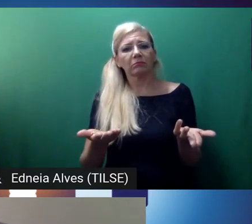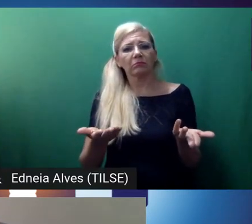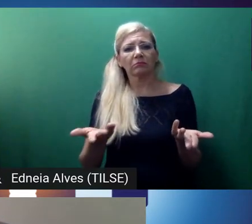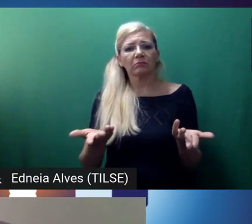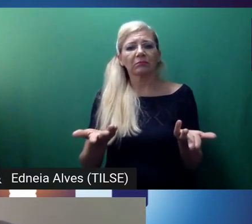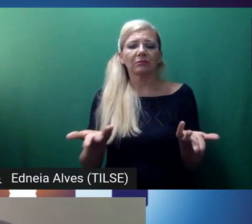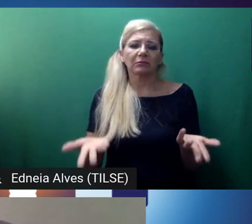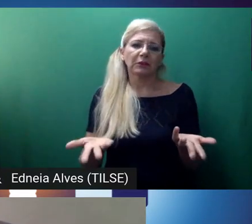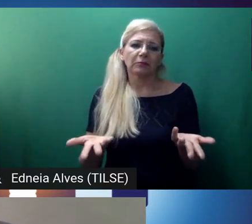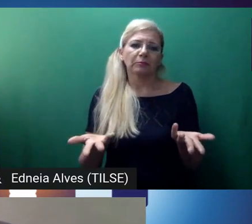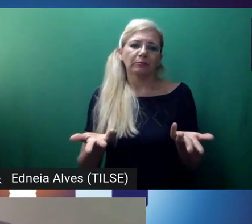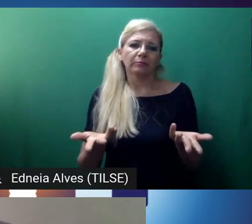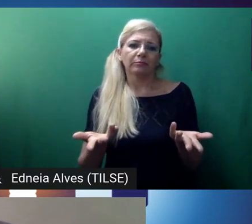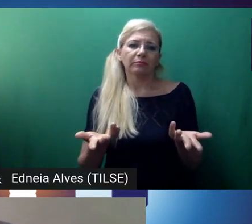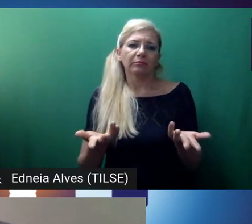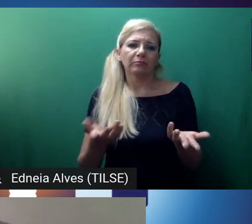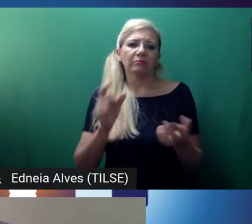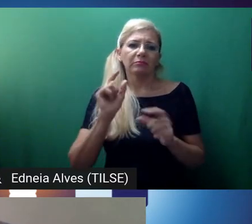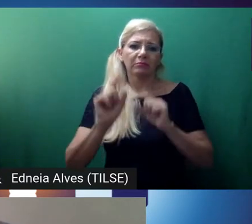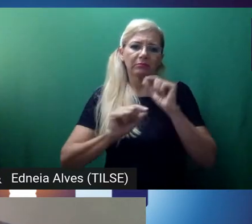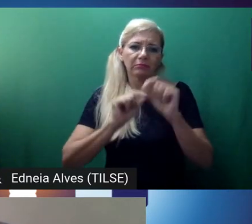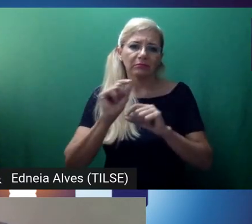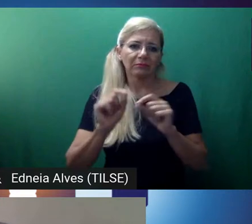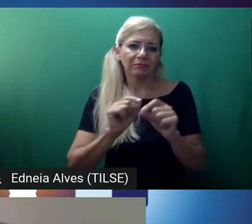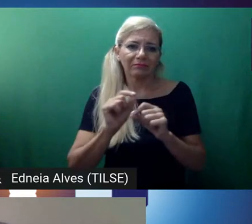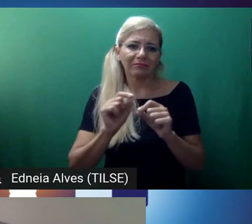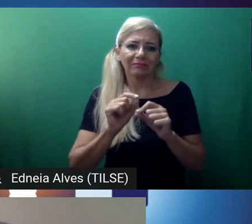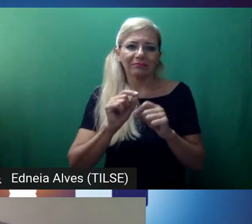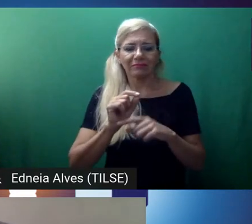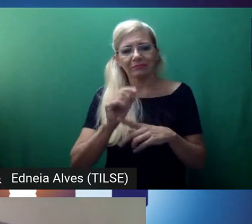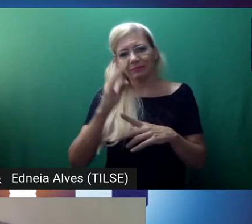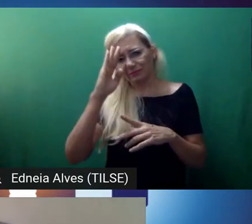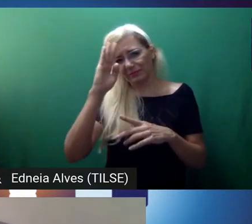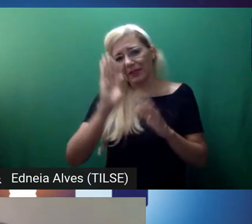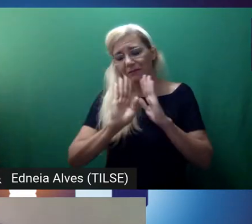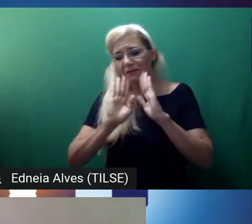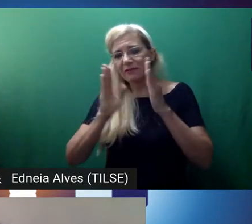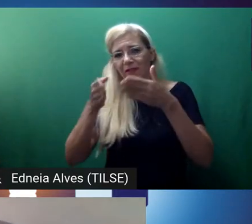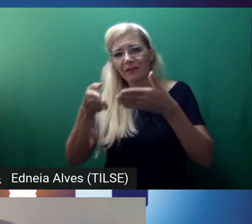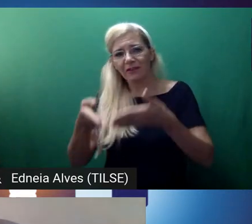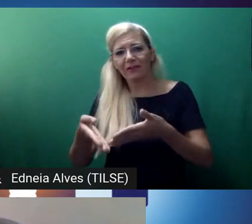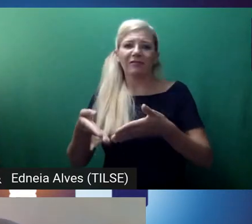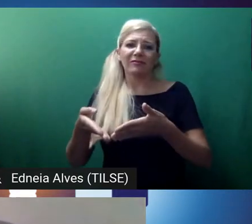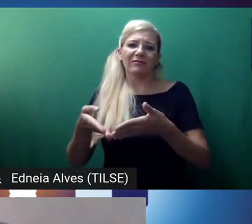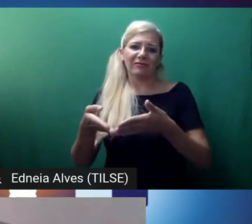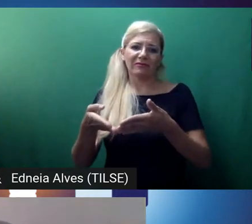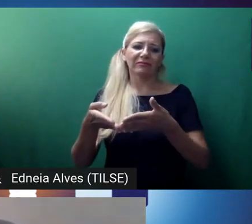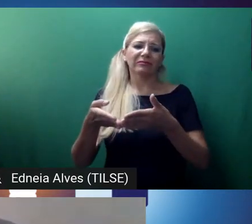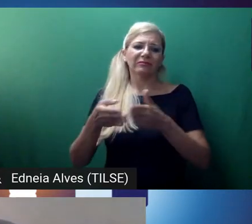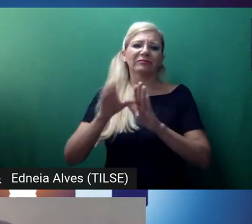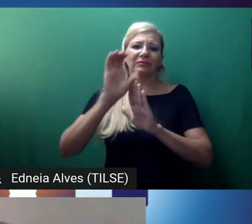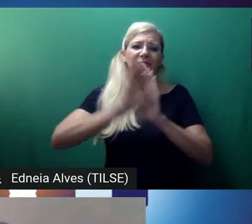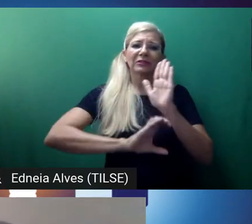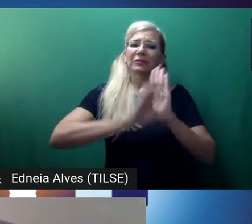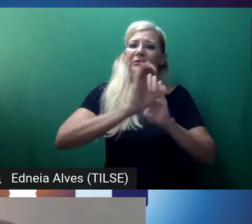believe that there are several people now in Brazil really focusing on decolonization, which I